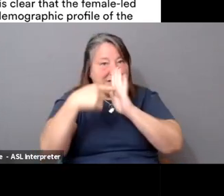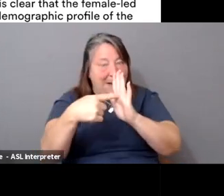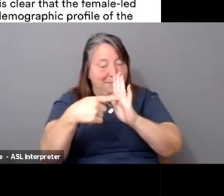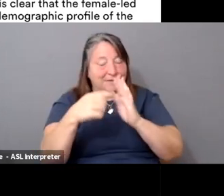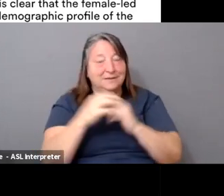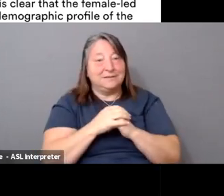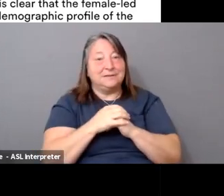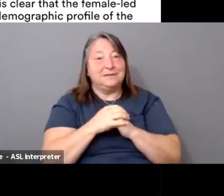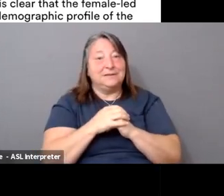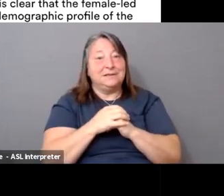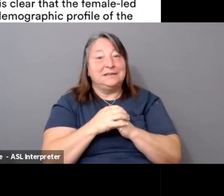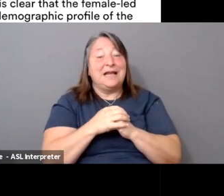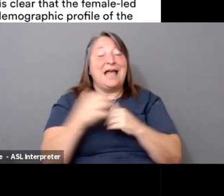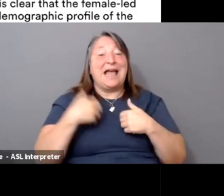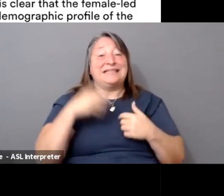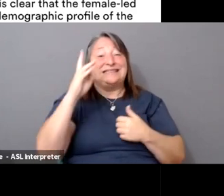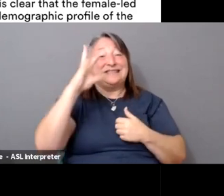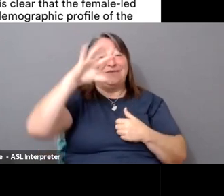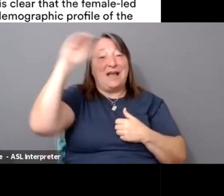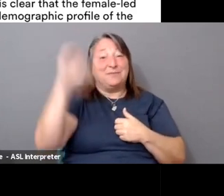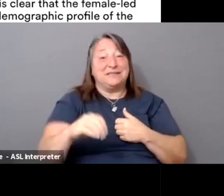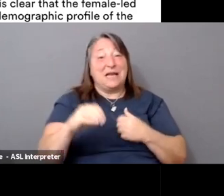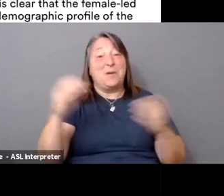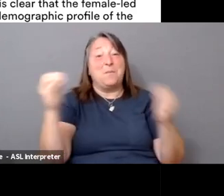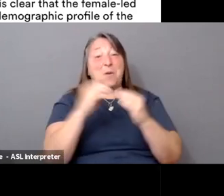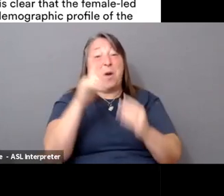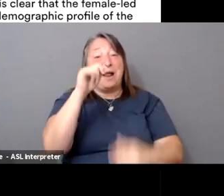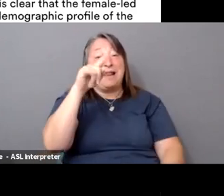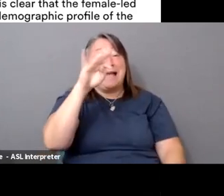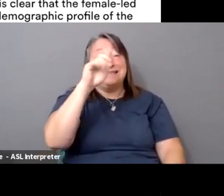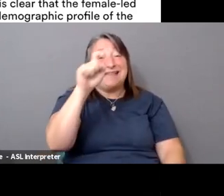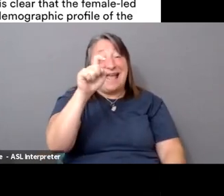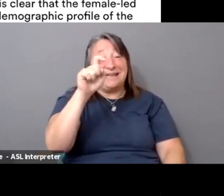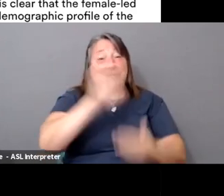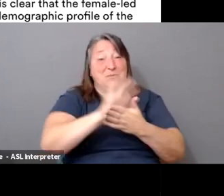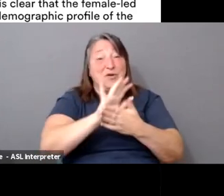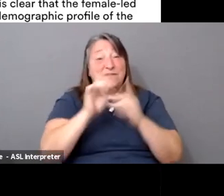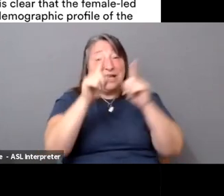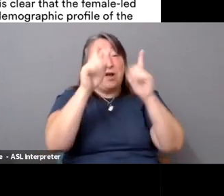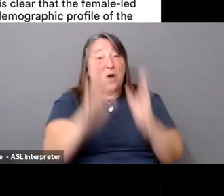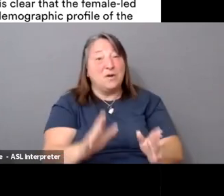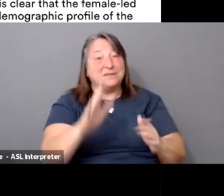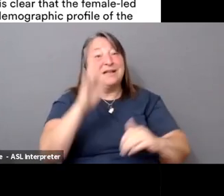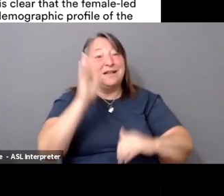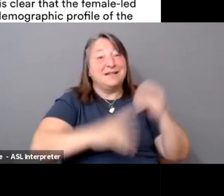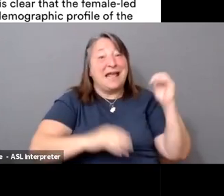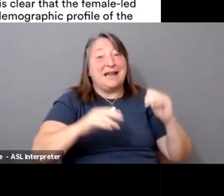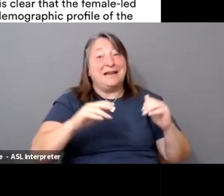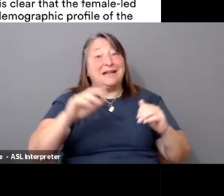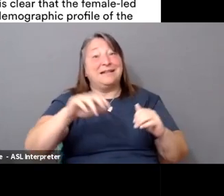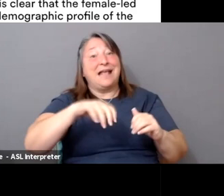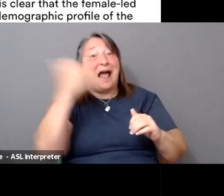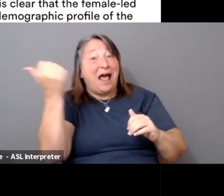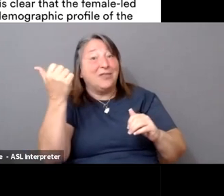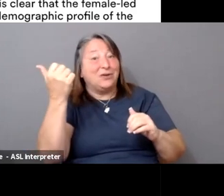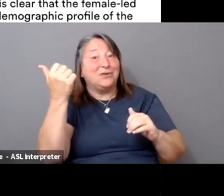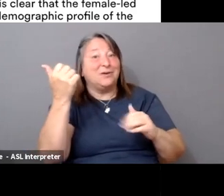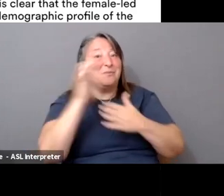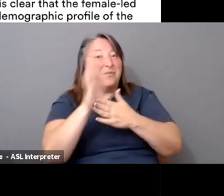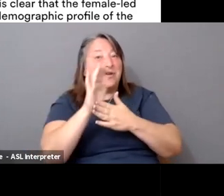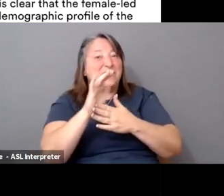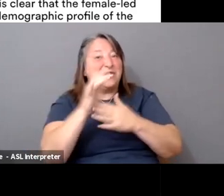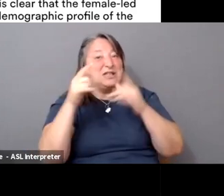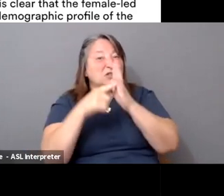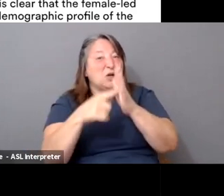having 75% more Latinx moviegoers than a comparable title such as Incredibles 2. Crazy Rich